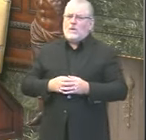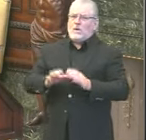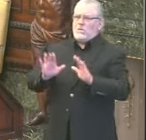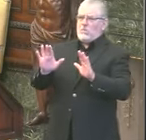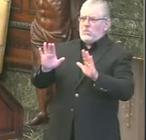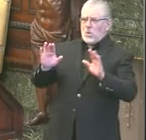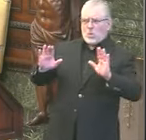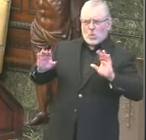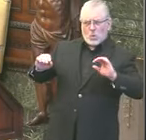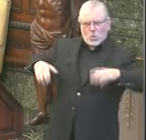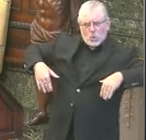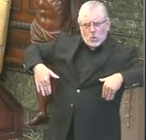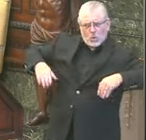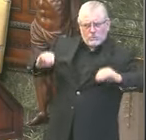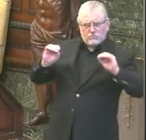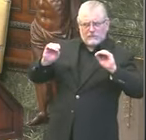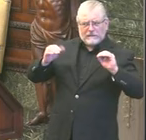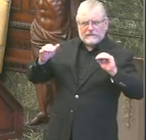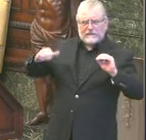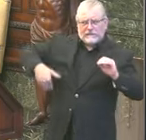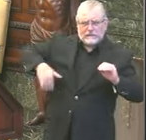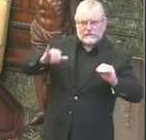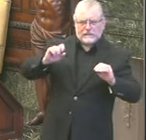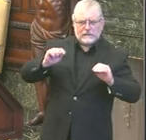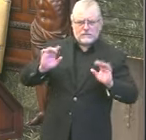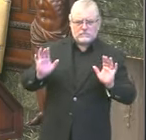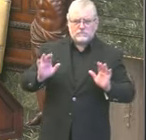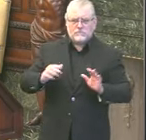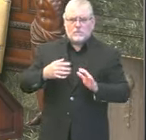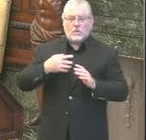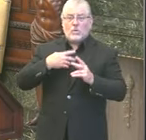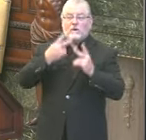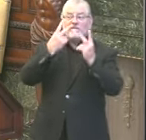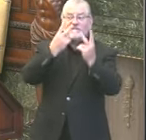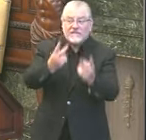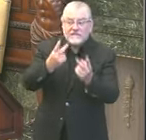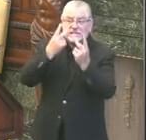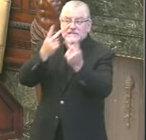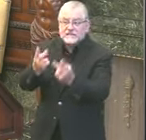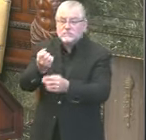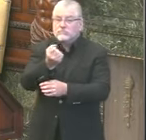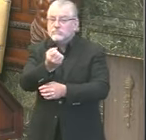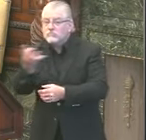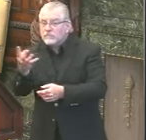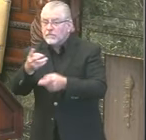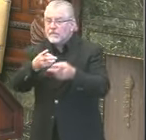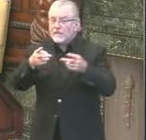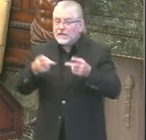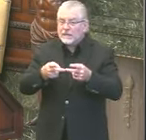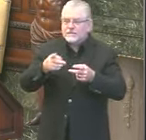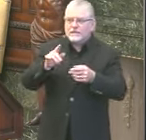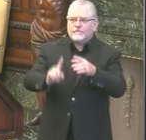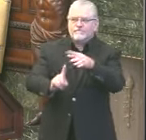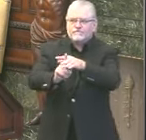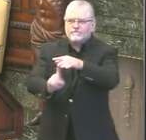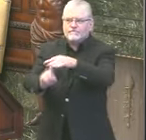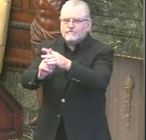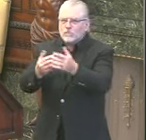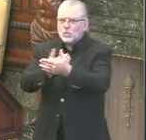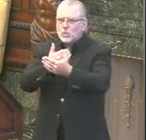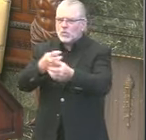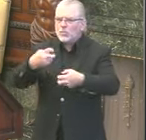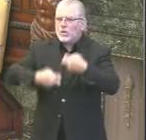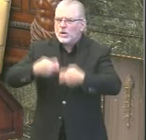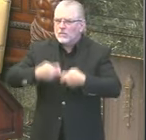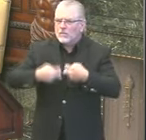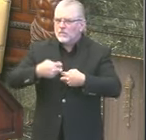and I know that we have our staff have visited some, but this is new, a newly recognized problem. So we're going to be seeing more of that in the coming days